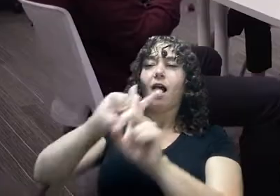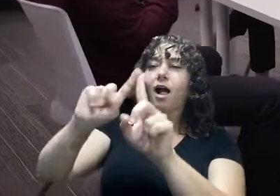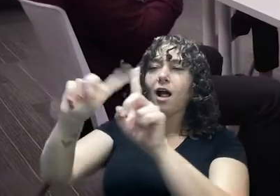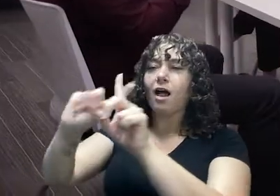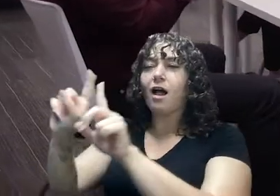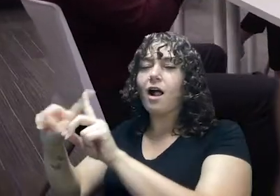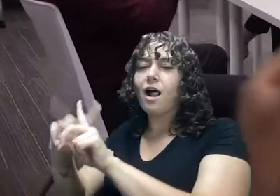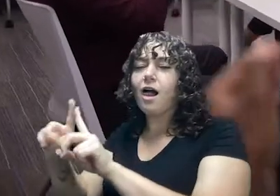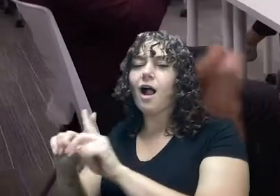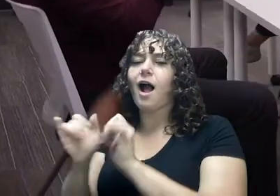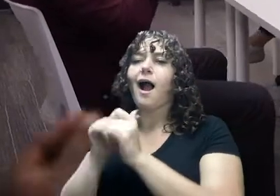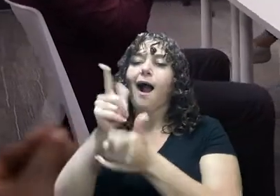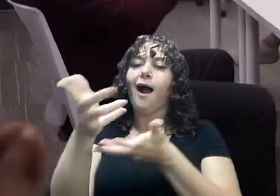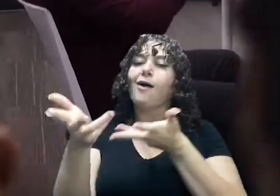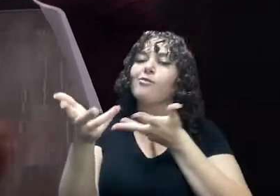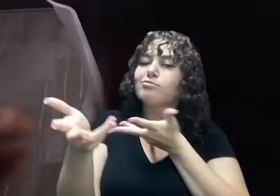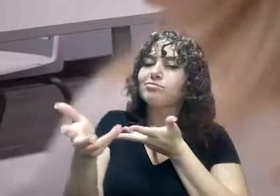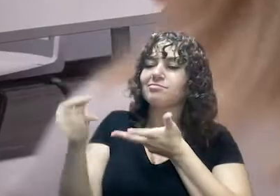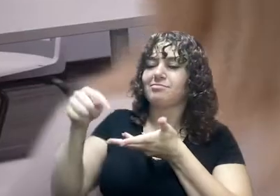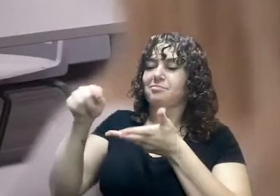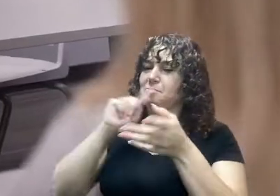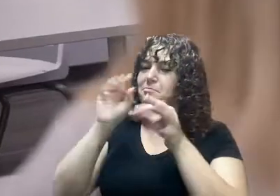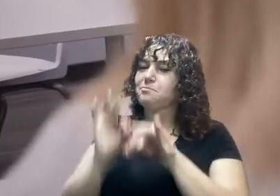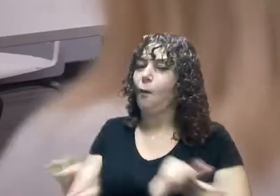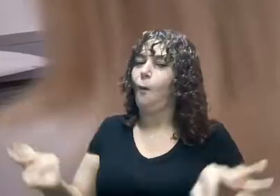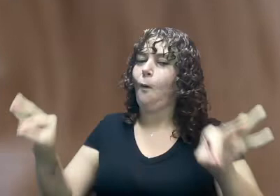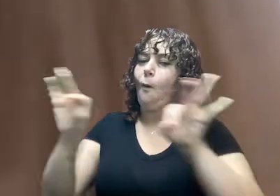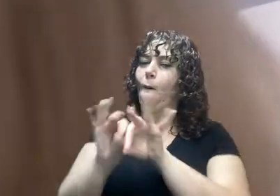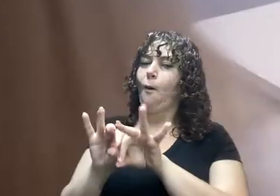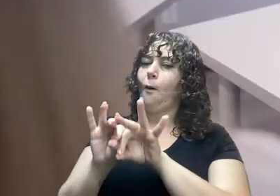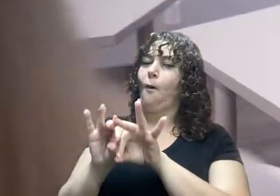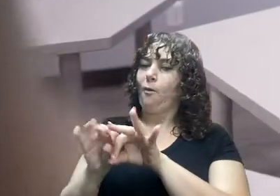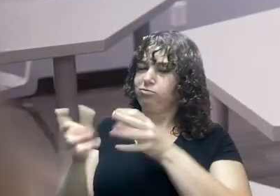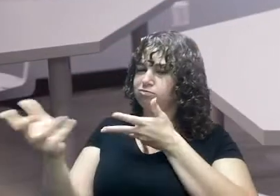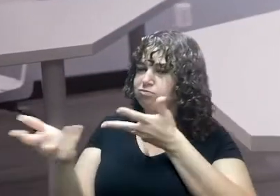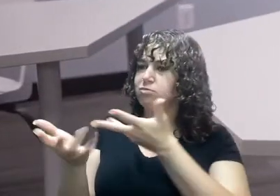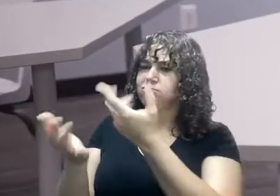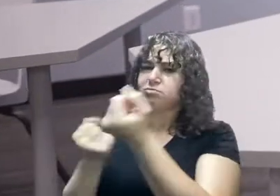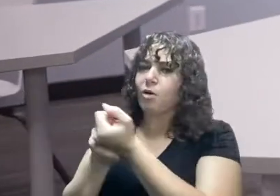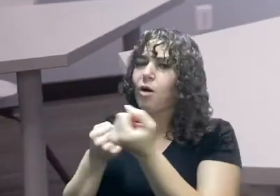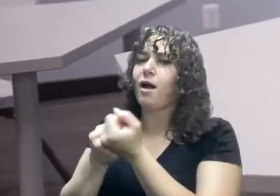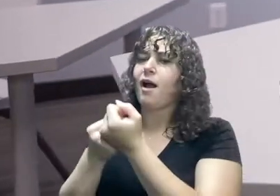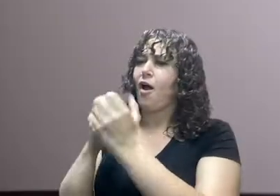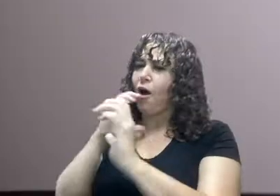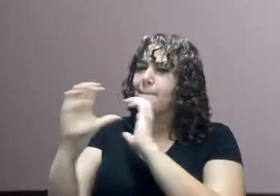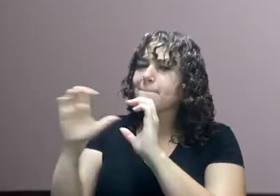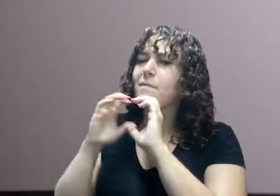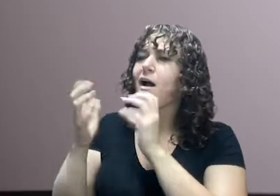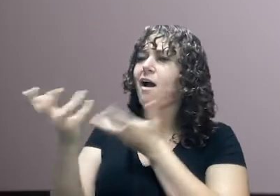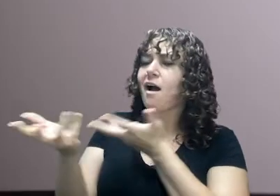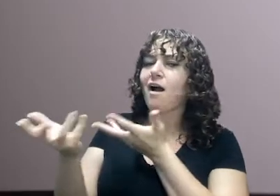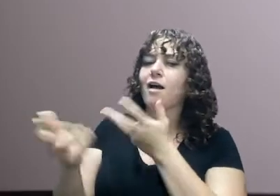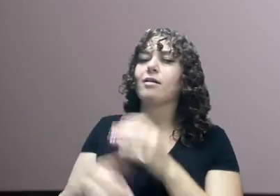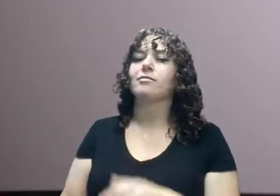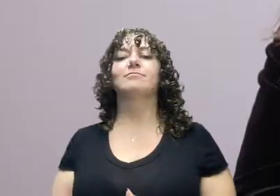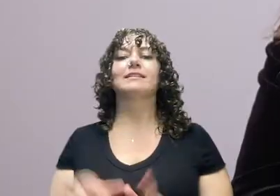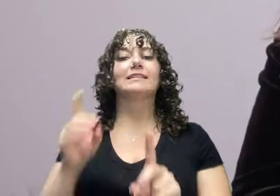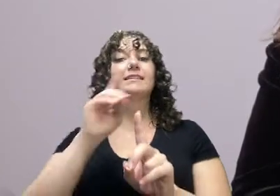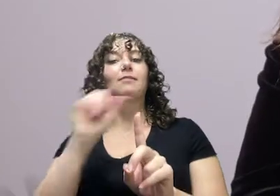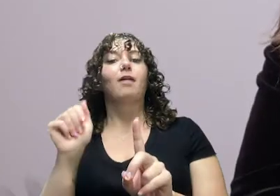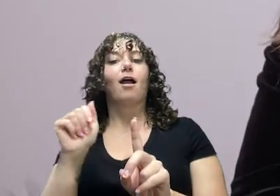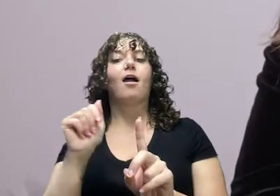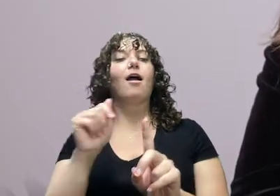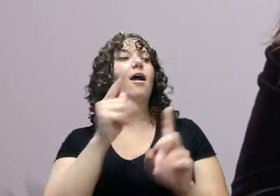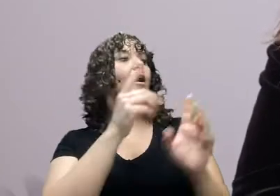the same. People can be taught how to interact in a way that supports people with a communication disability.